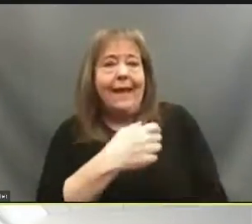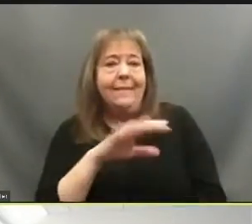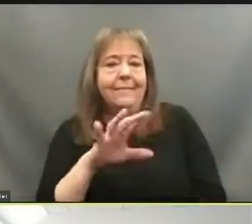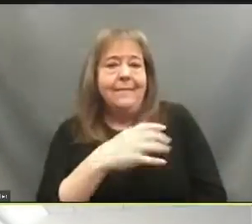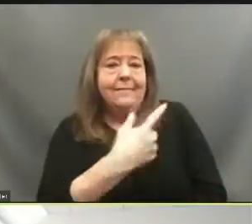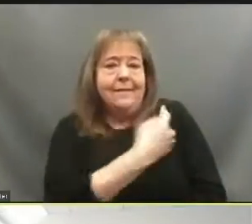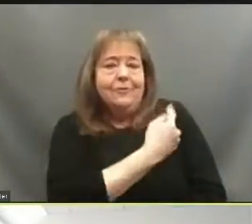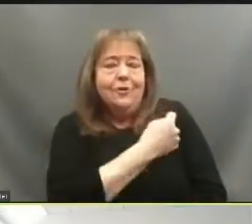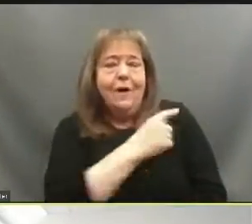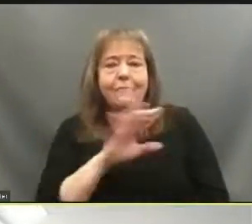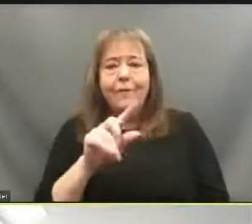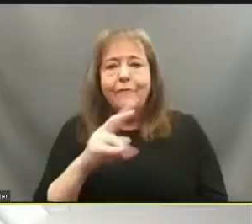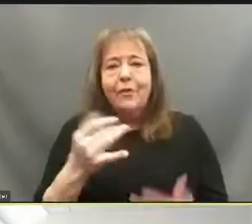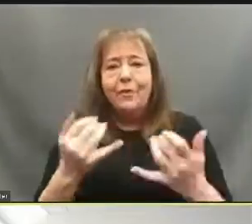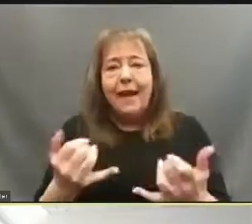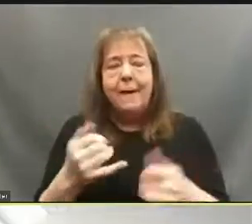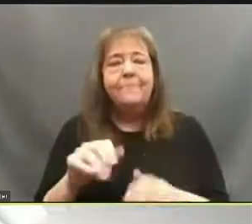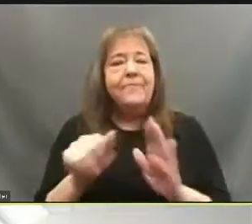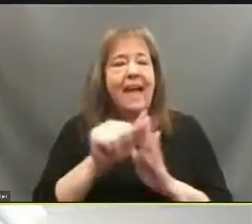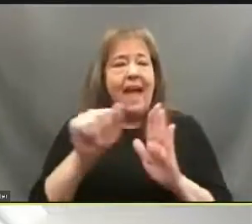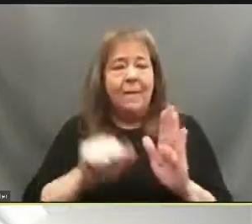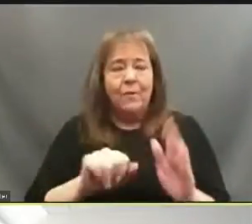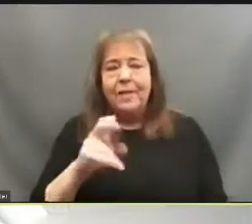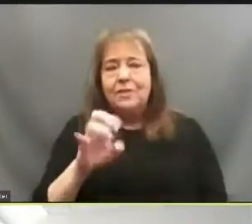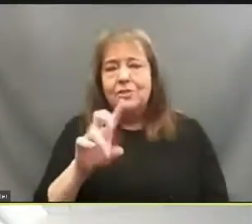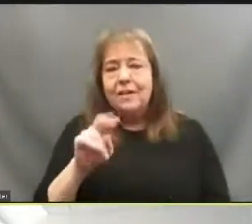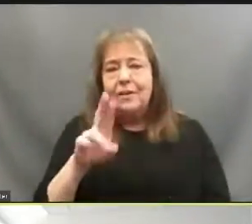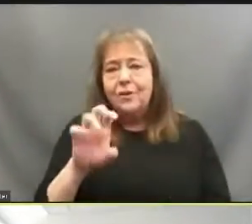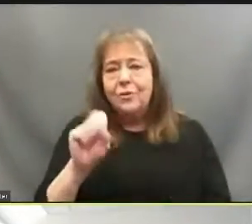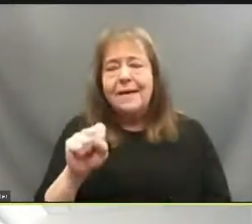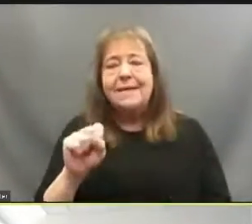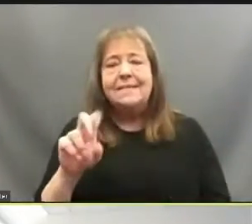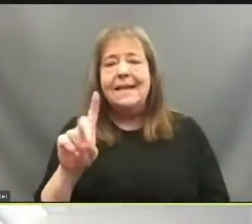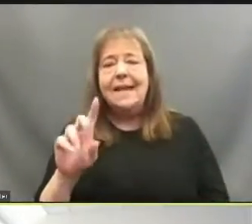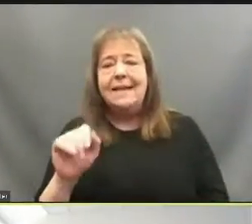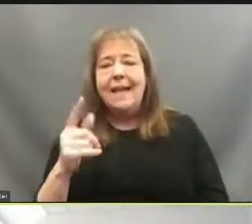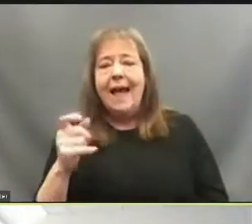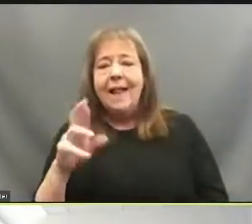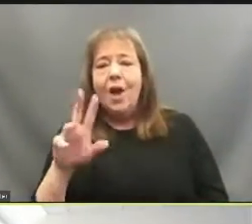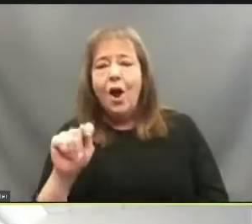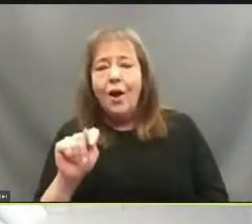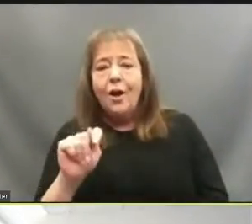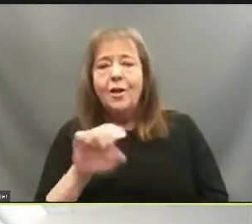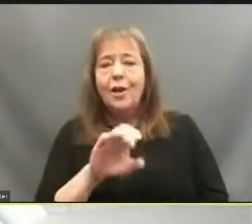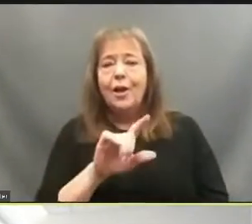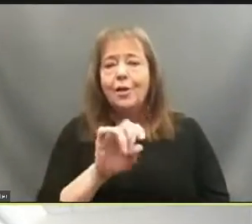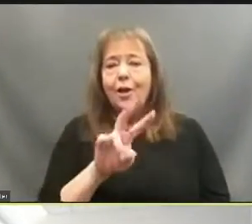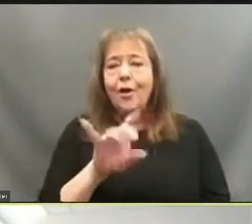campuses, Amarillo, Childress, Dilhart, Clovis, and Lubbock. So please take an